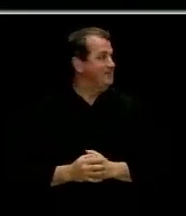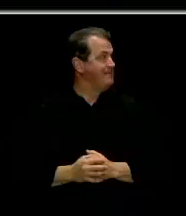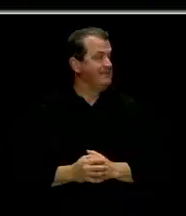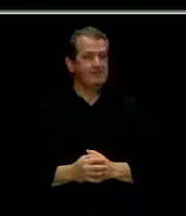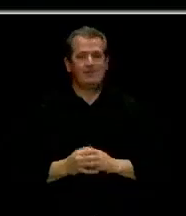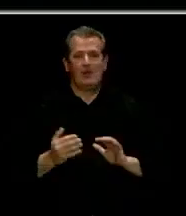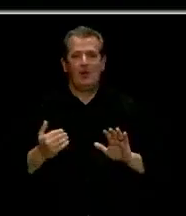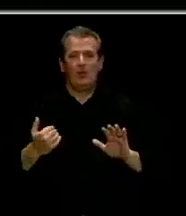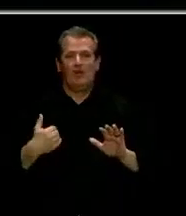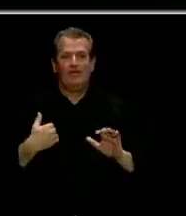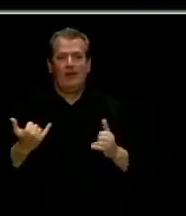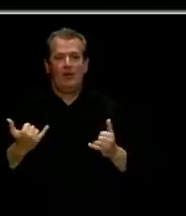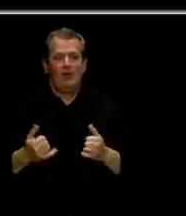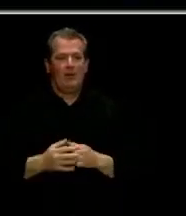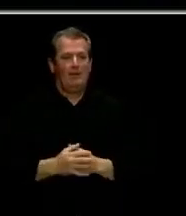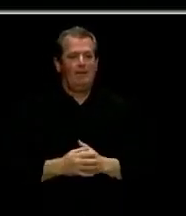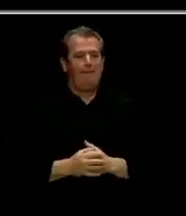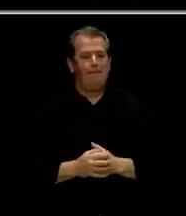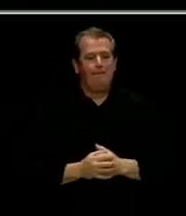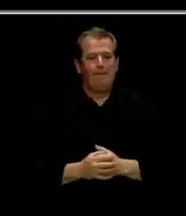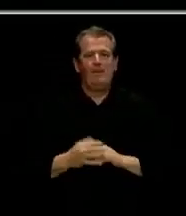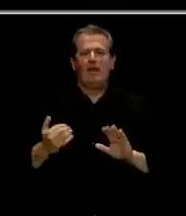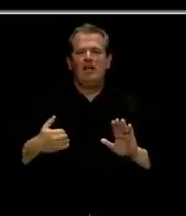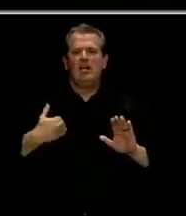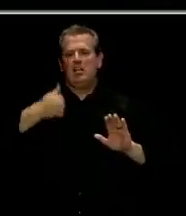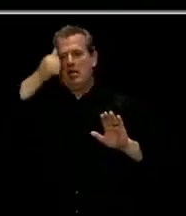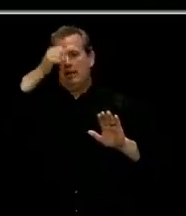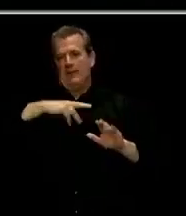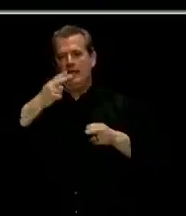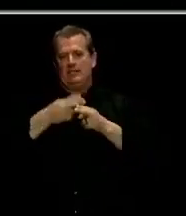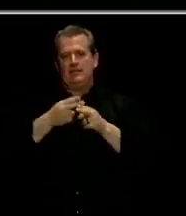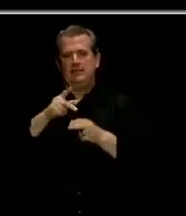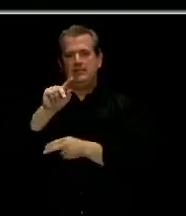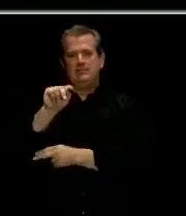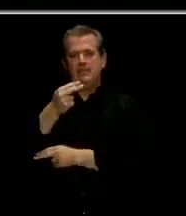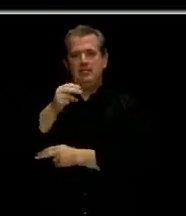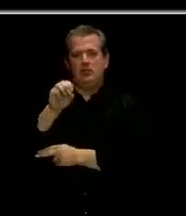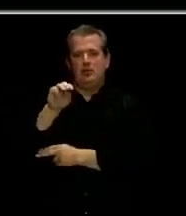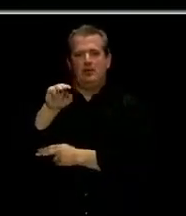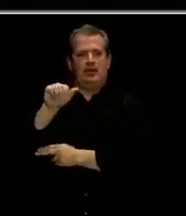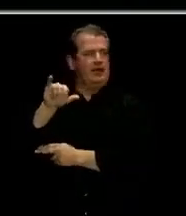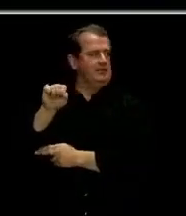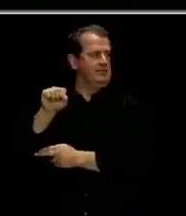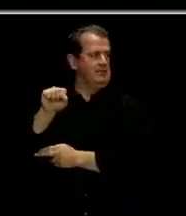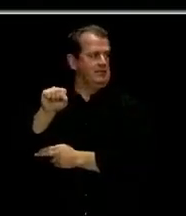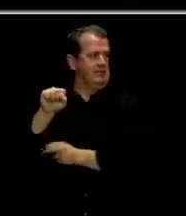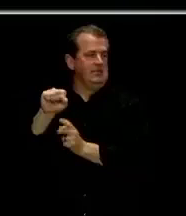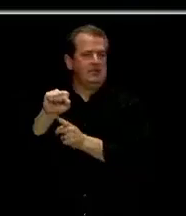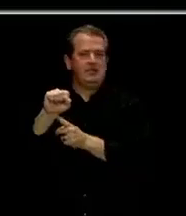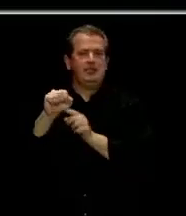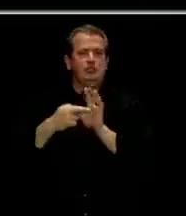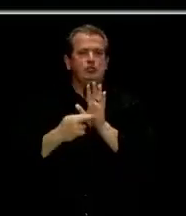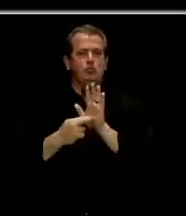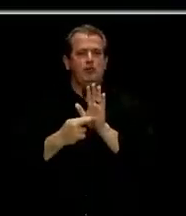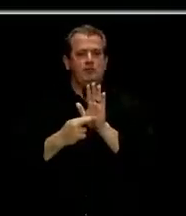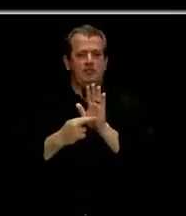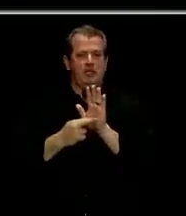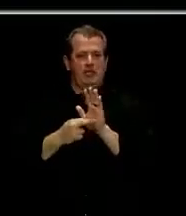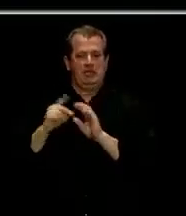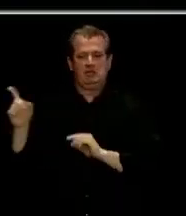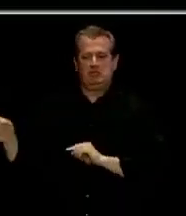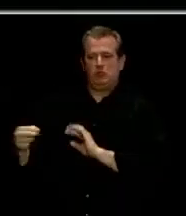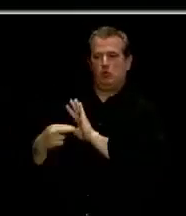We have a young man named Thomas Savidra who's here today, and he is representing